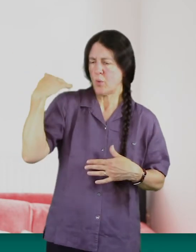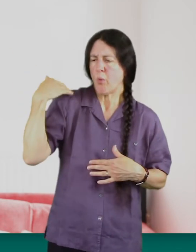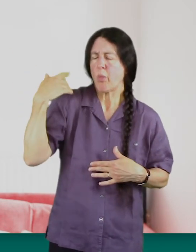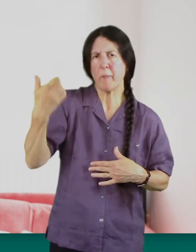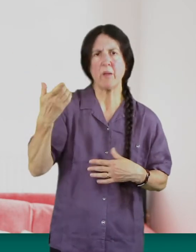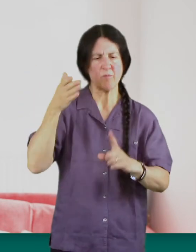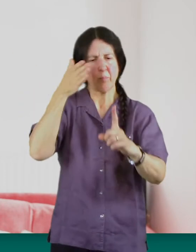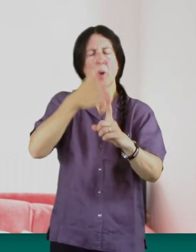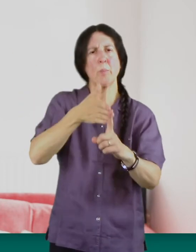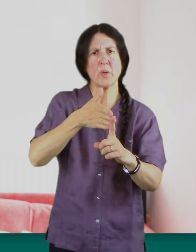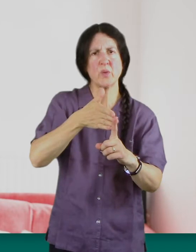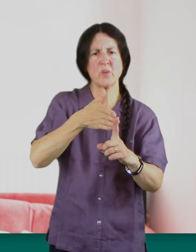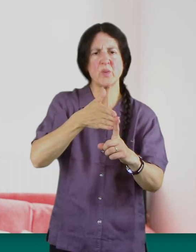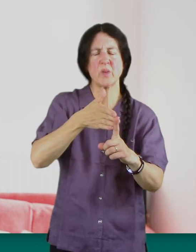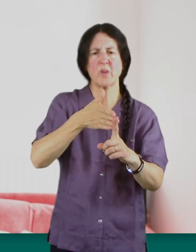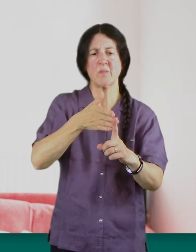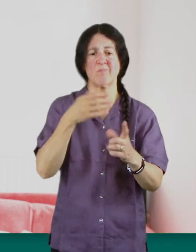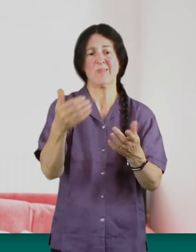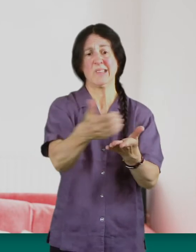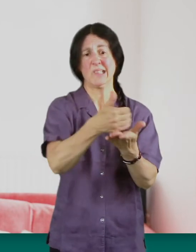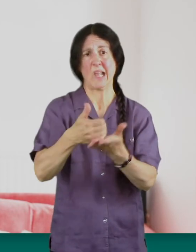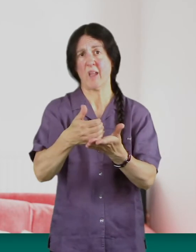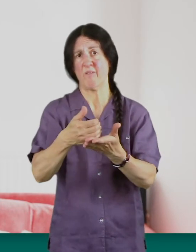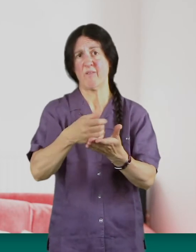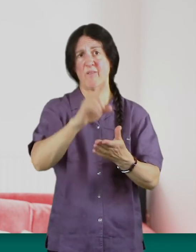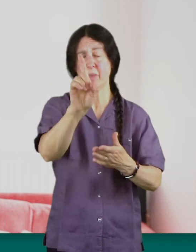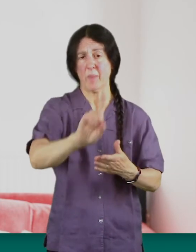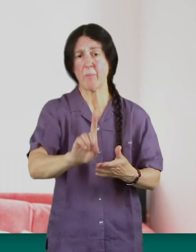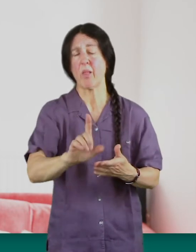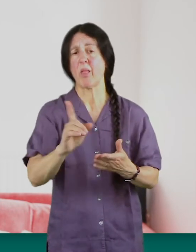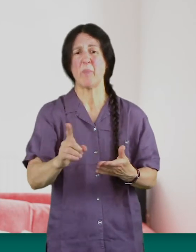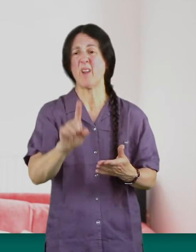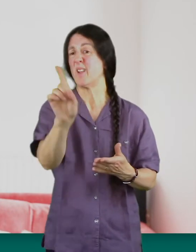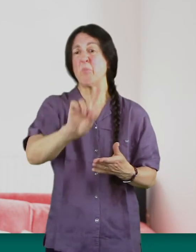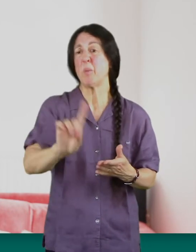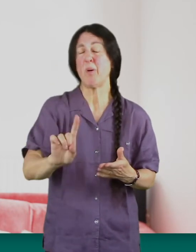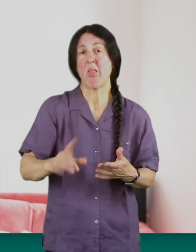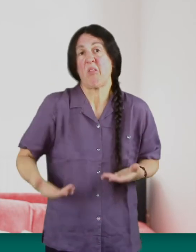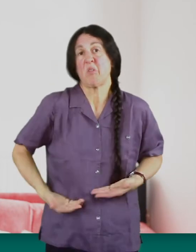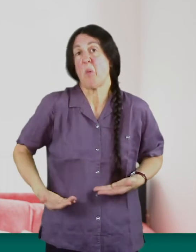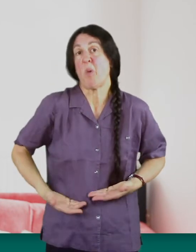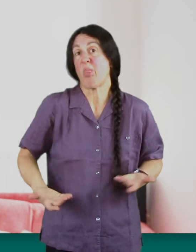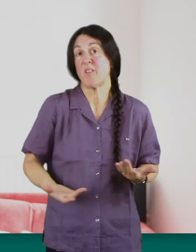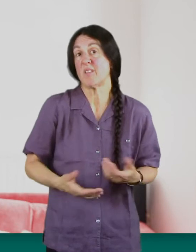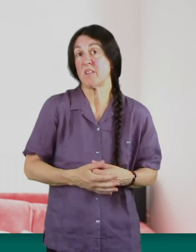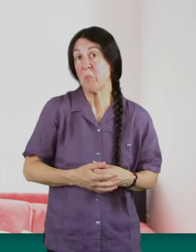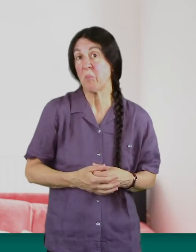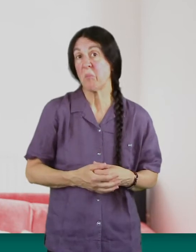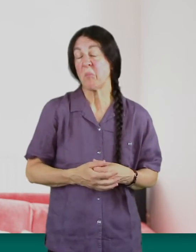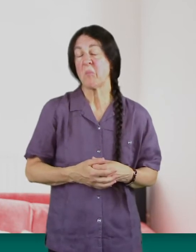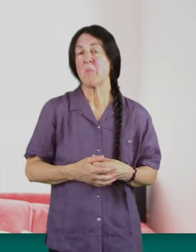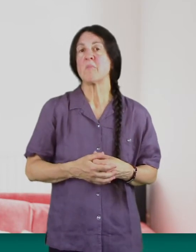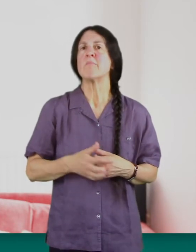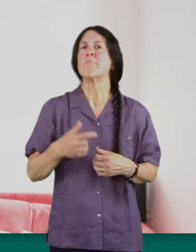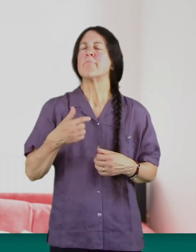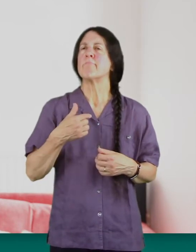wrong. And there's a psychologist in America who I have a lot of respect for. She spent her life studying anger, and